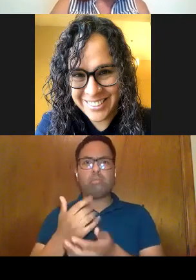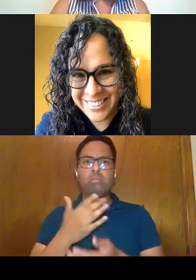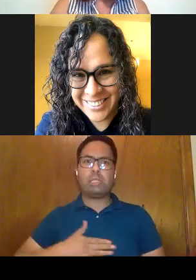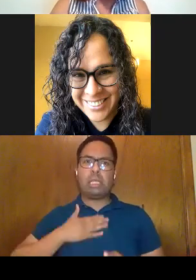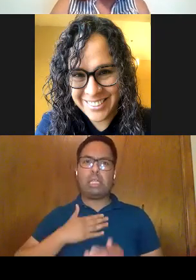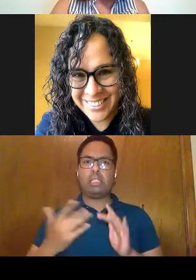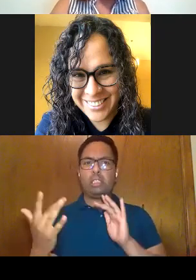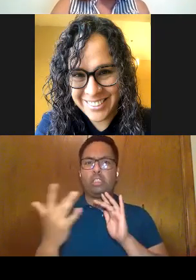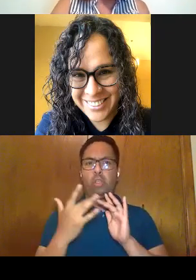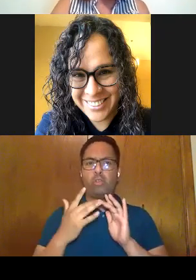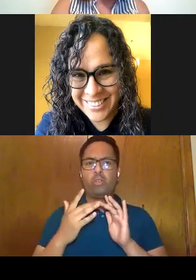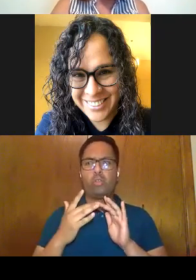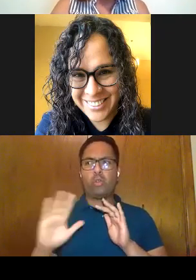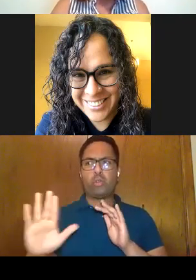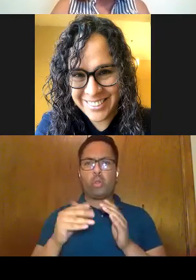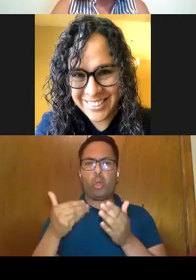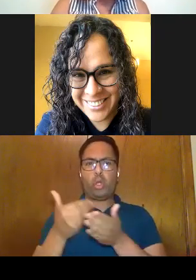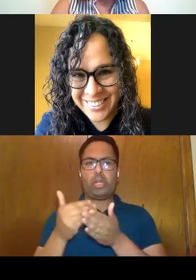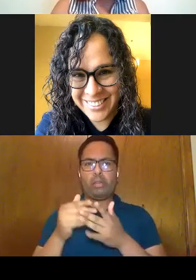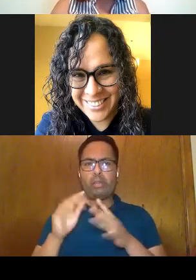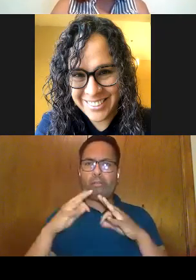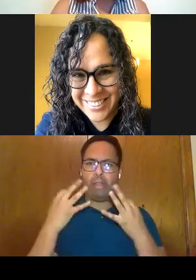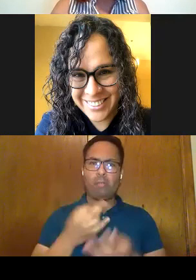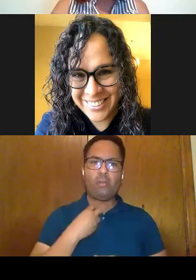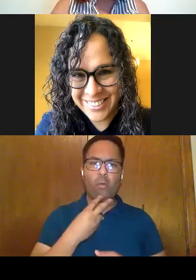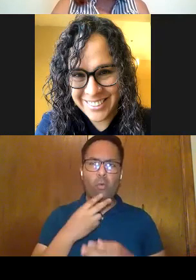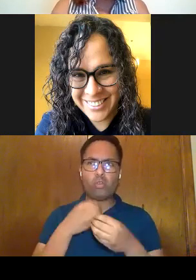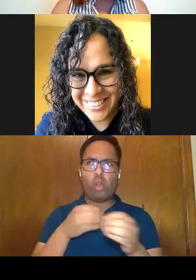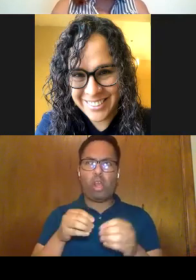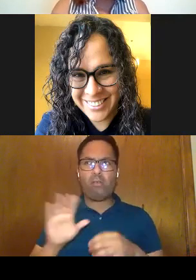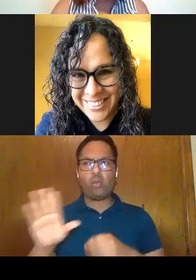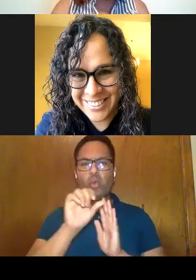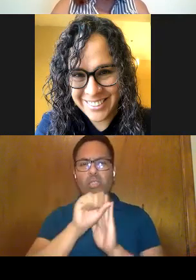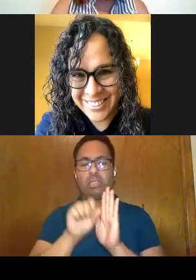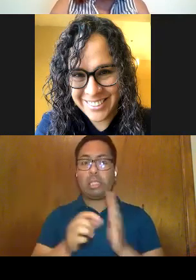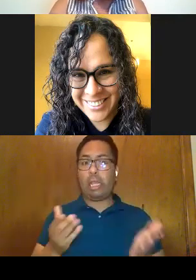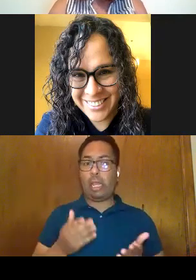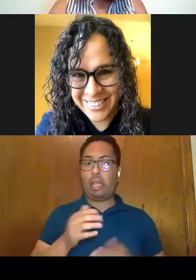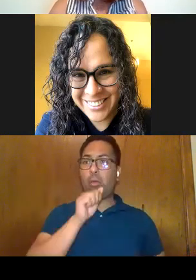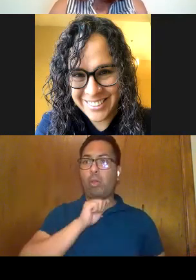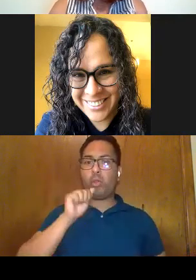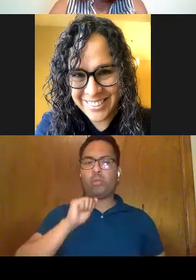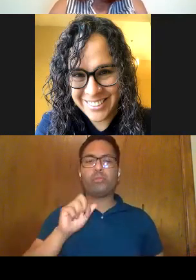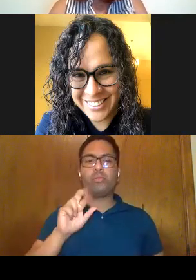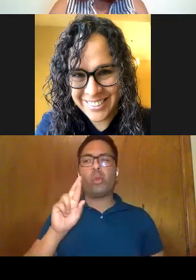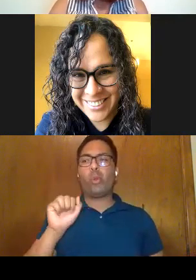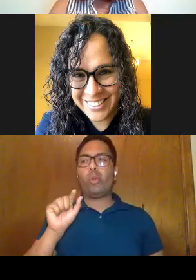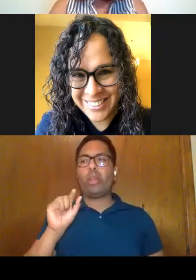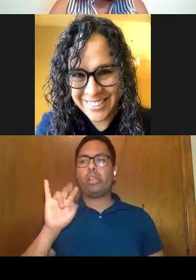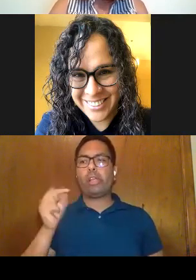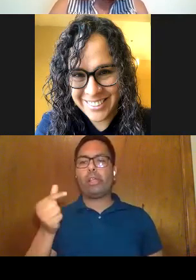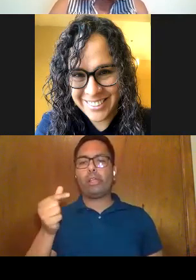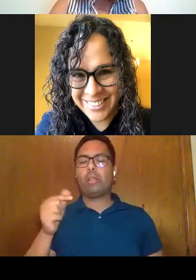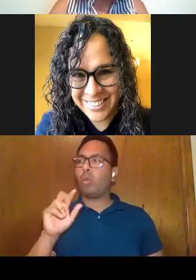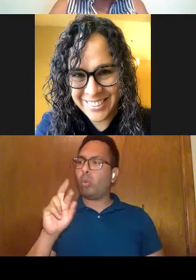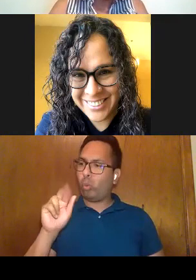the nearest Family Voices office in your state. Here in Arizona, it's Raising Special Kids. We have our phone number listed of